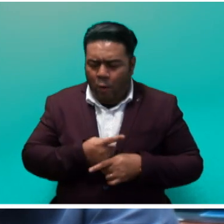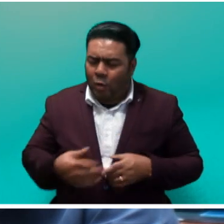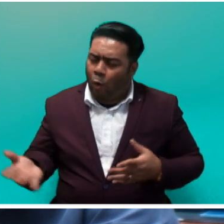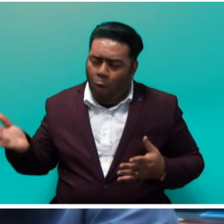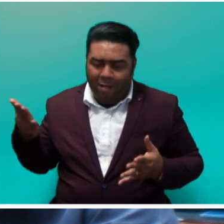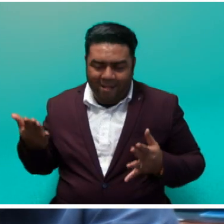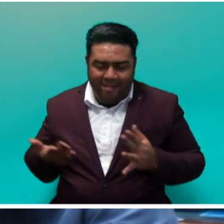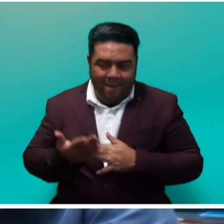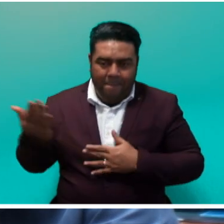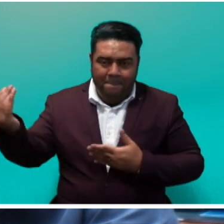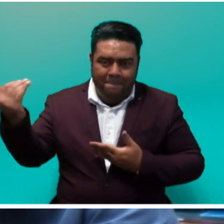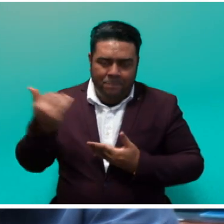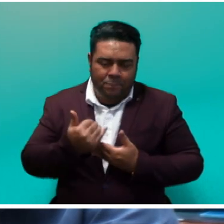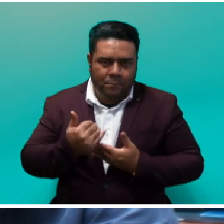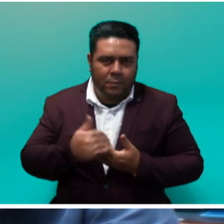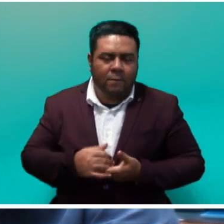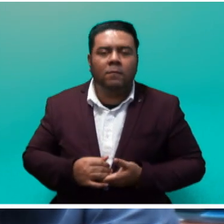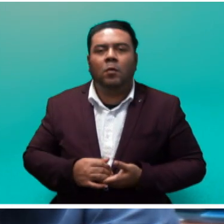are scanned to protect against malware,